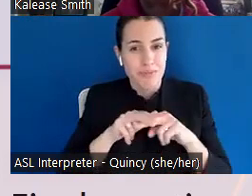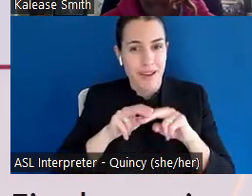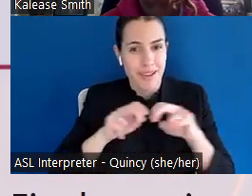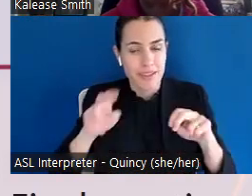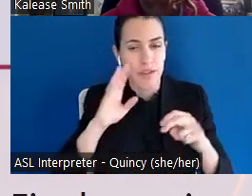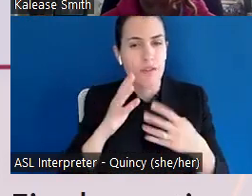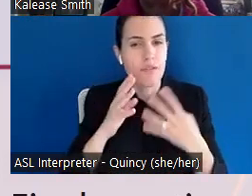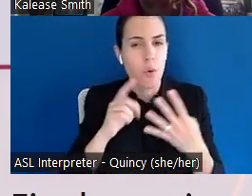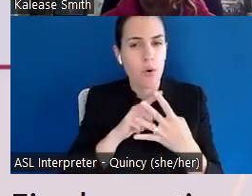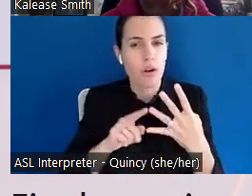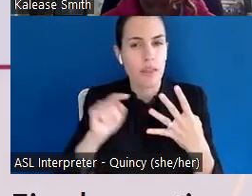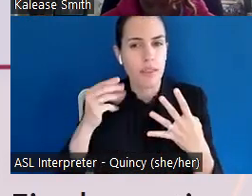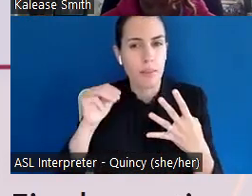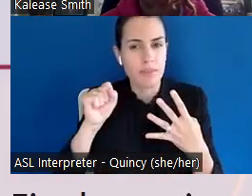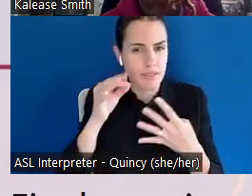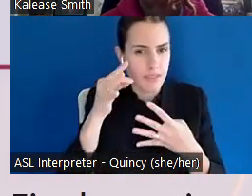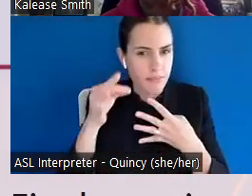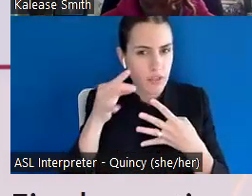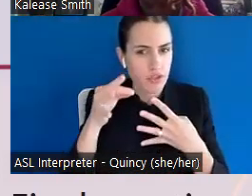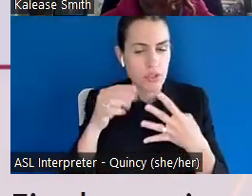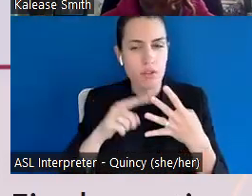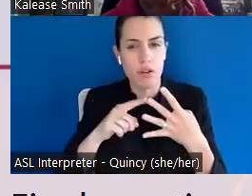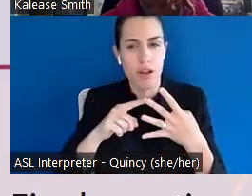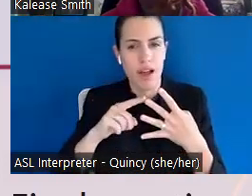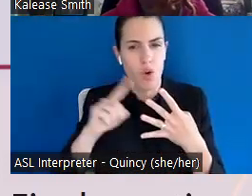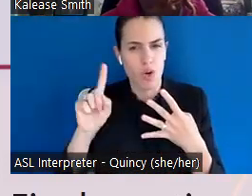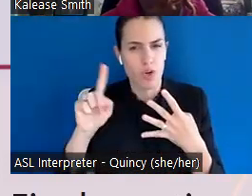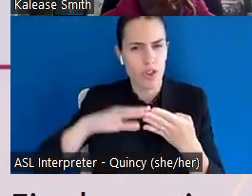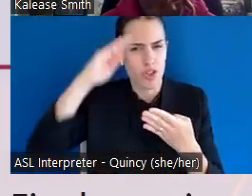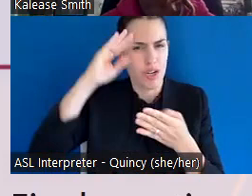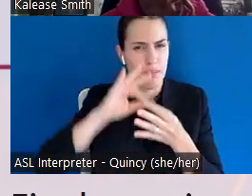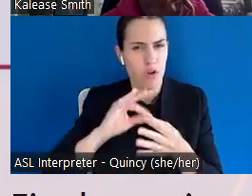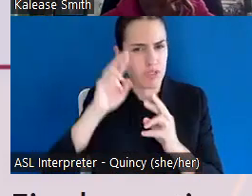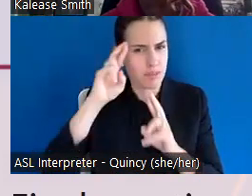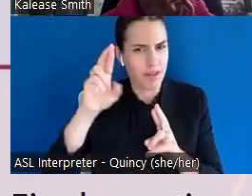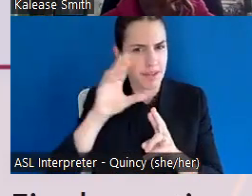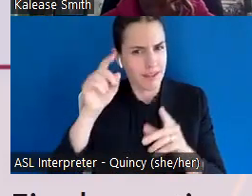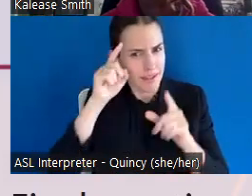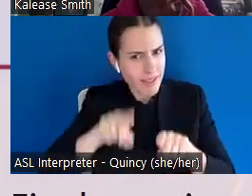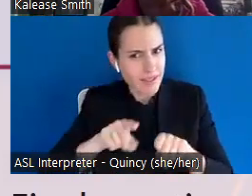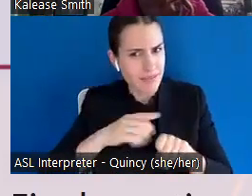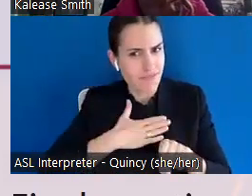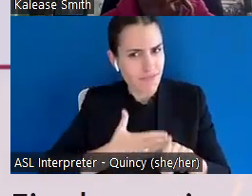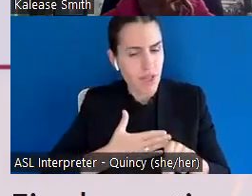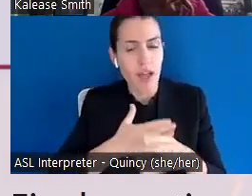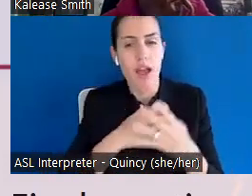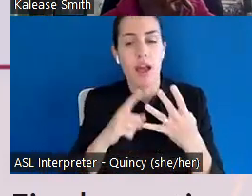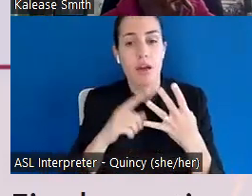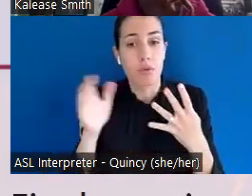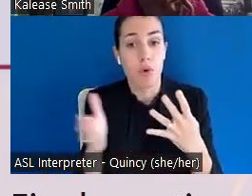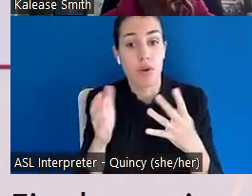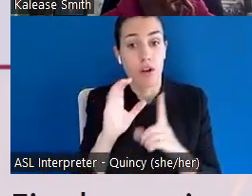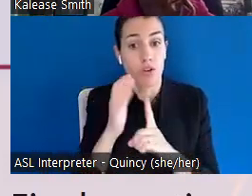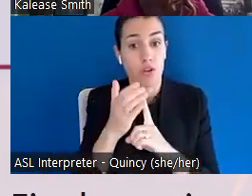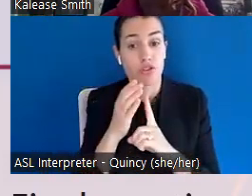do we define respect and consent? Where do we learn about respect and consent? Promoting a culture of respect and consent, and engaging with the